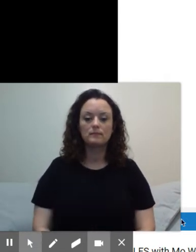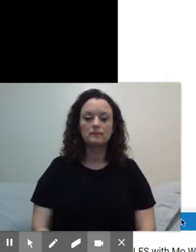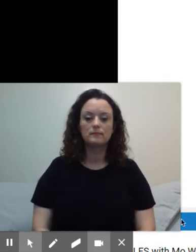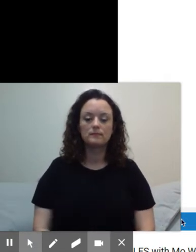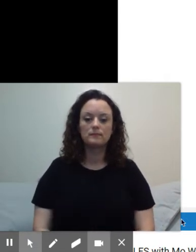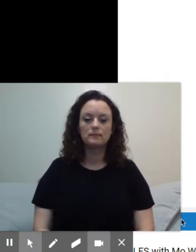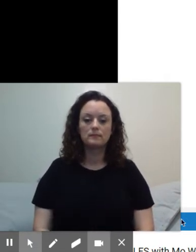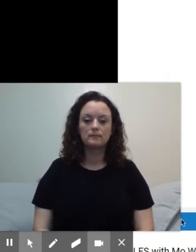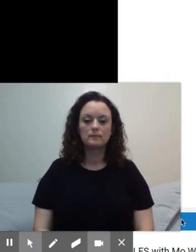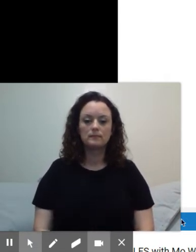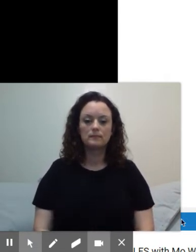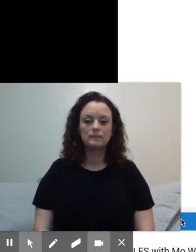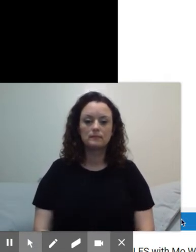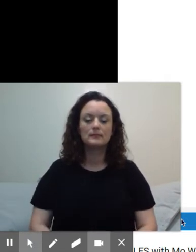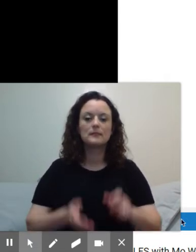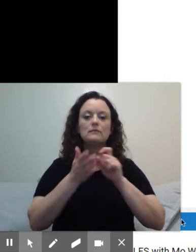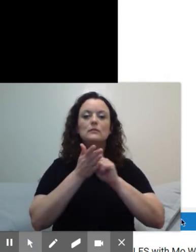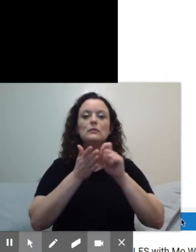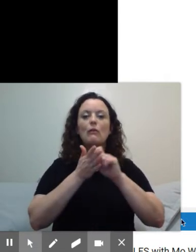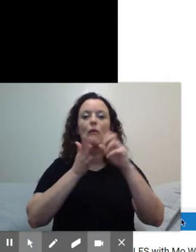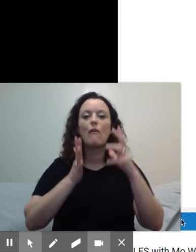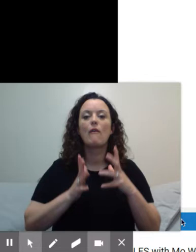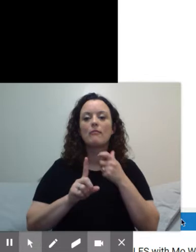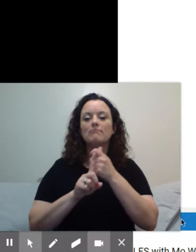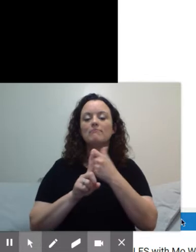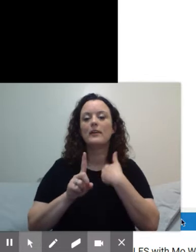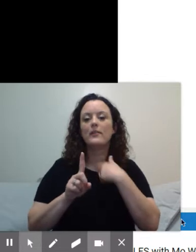an author has a mouth.